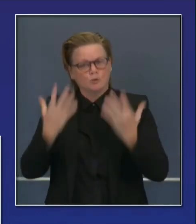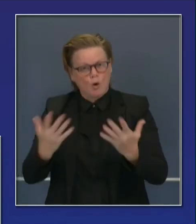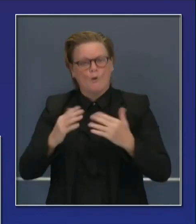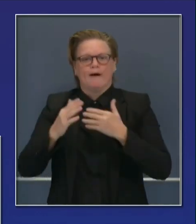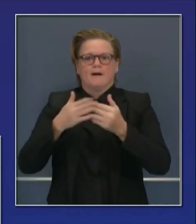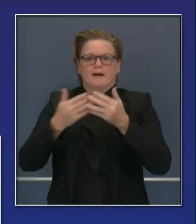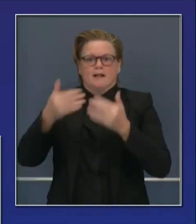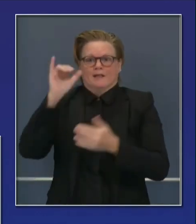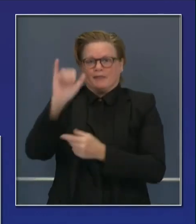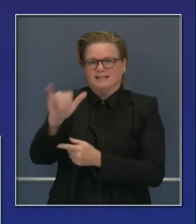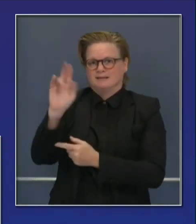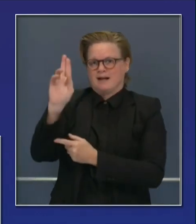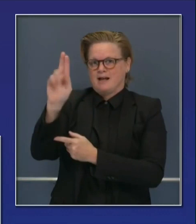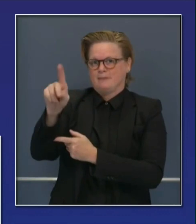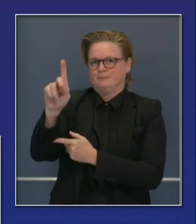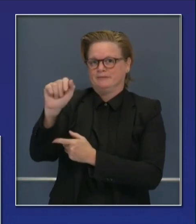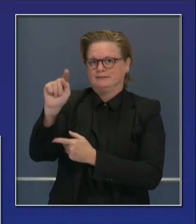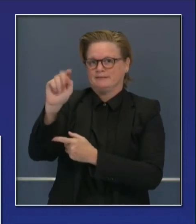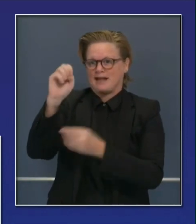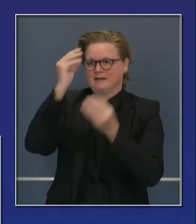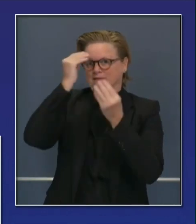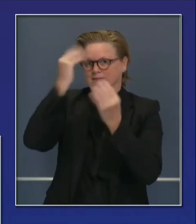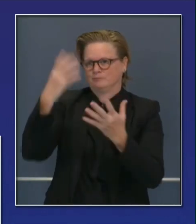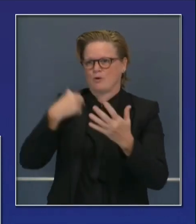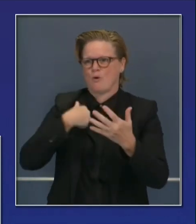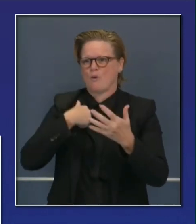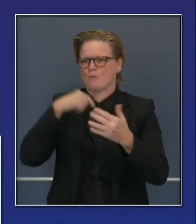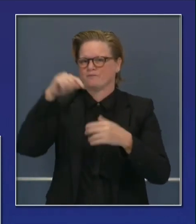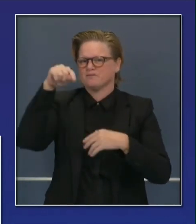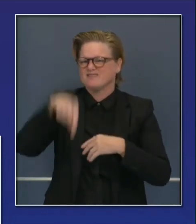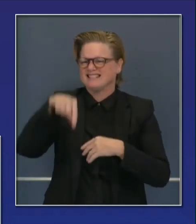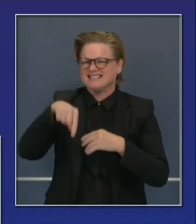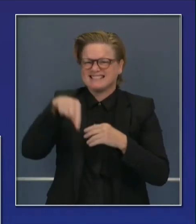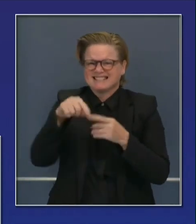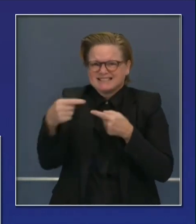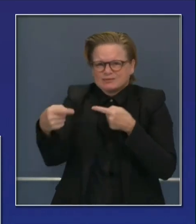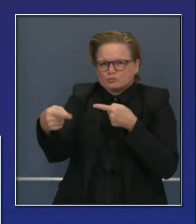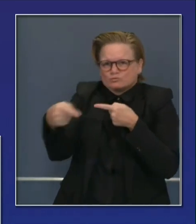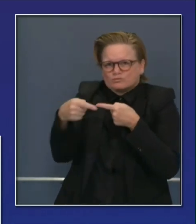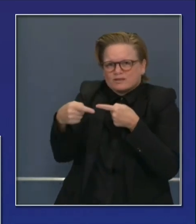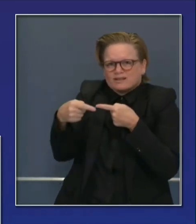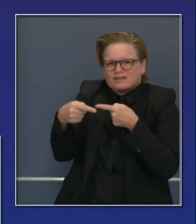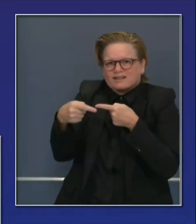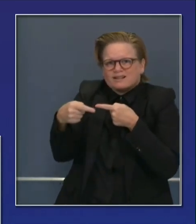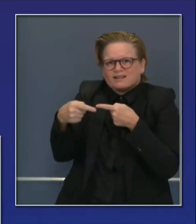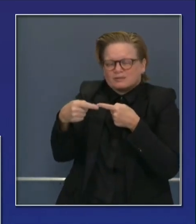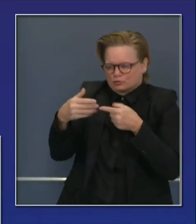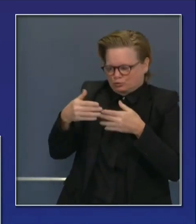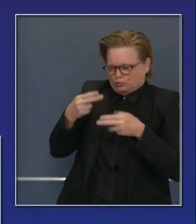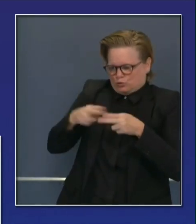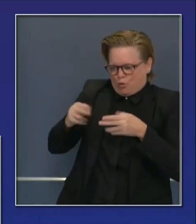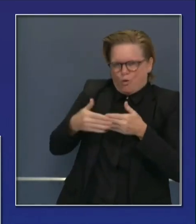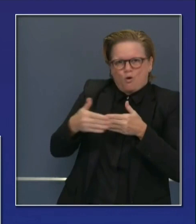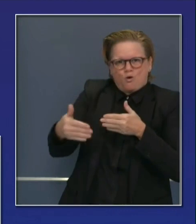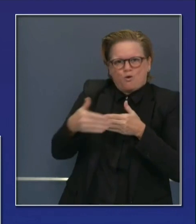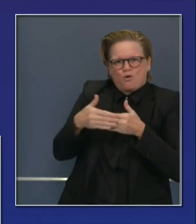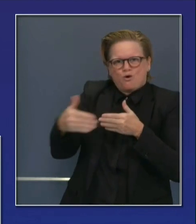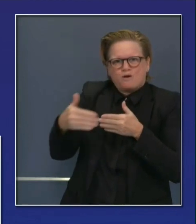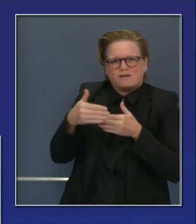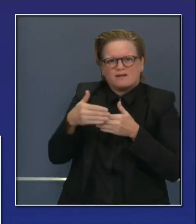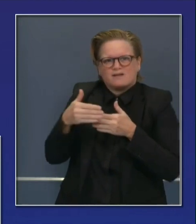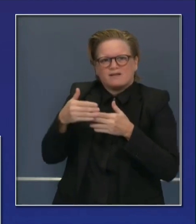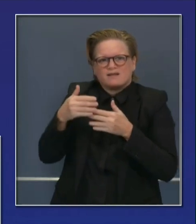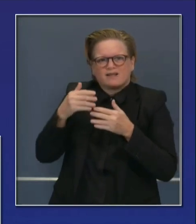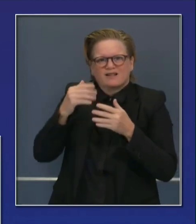everyone to know this is time limited. It's based upon the facts. It's based upon what's happening on